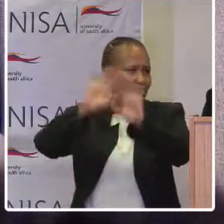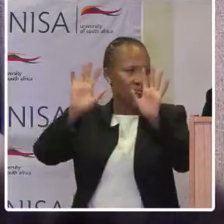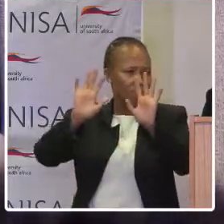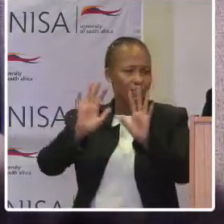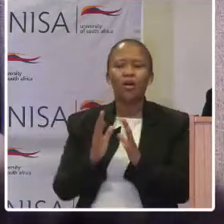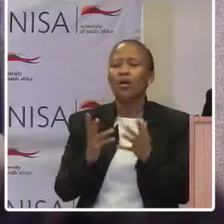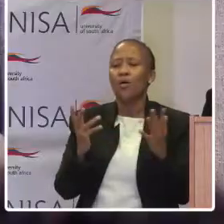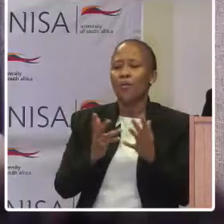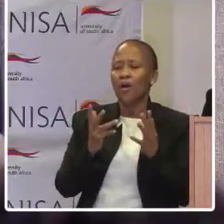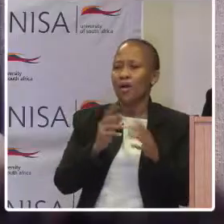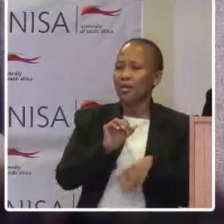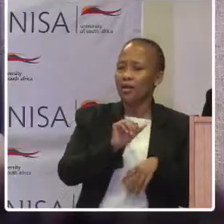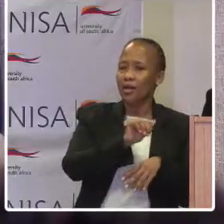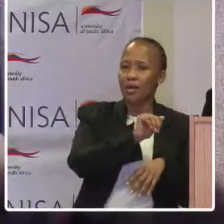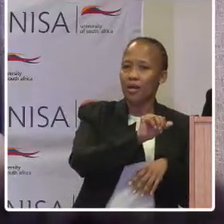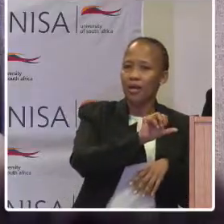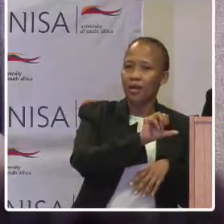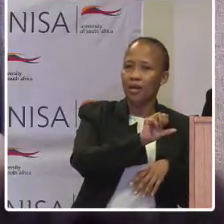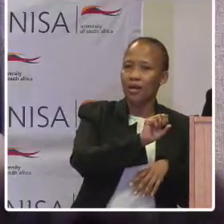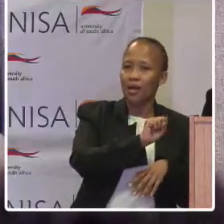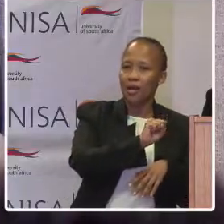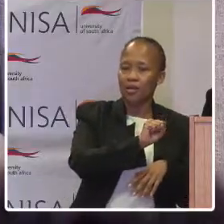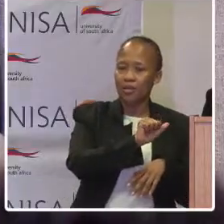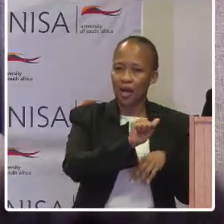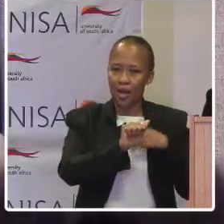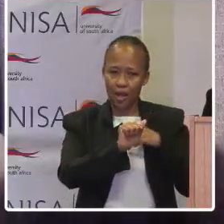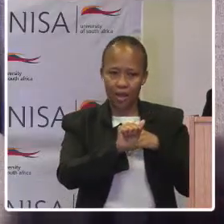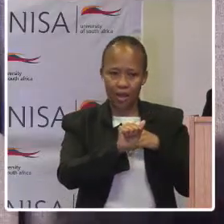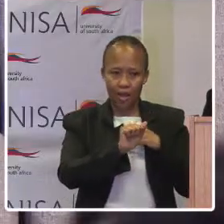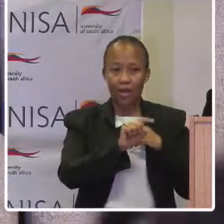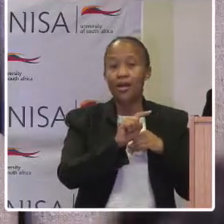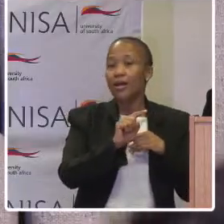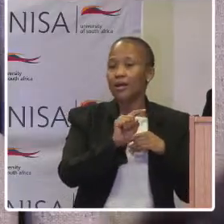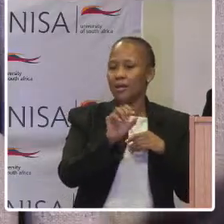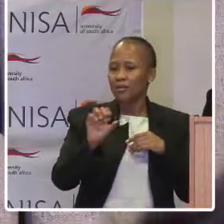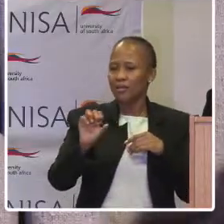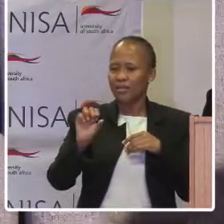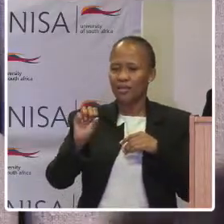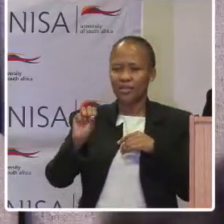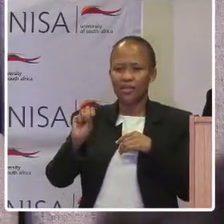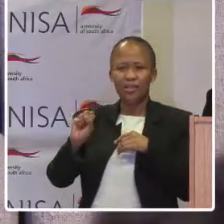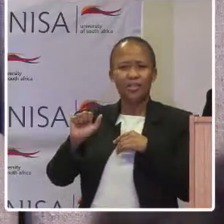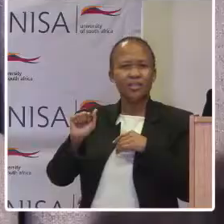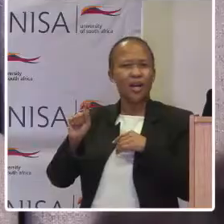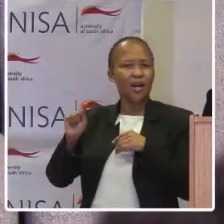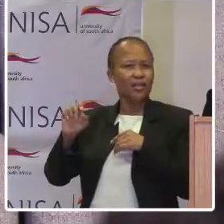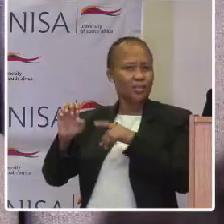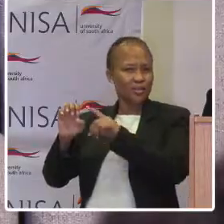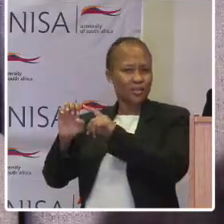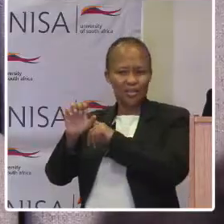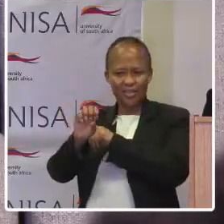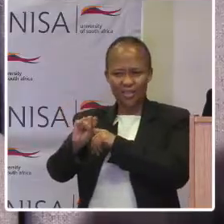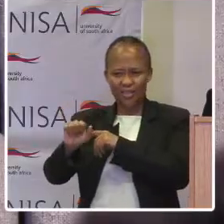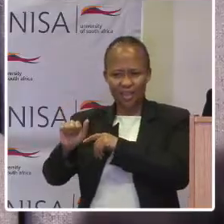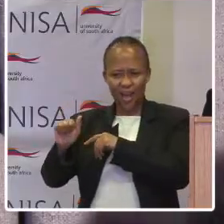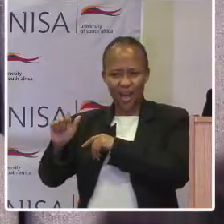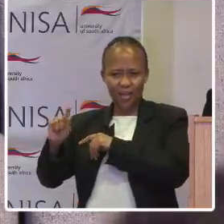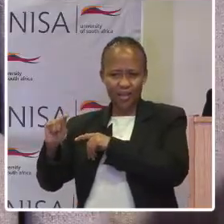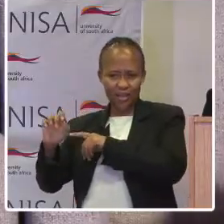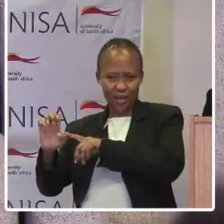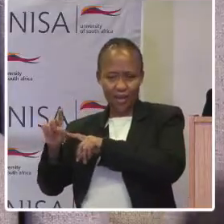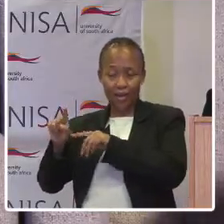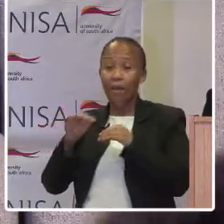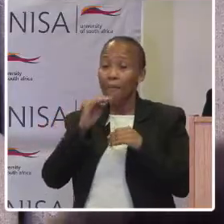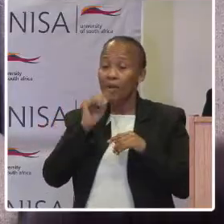So they related, because SATAM is the integration and liberalization of the airspace through